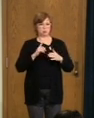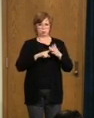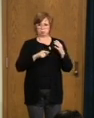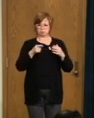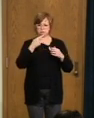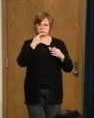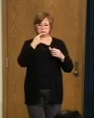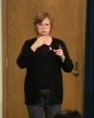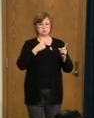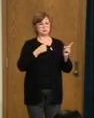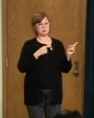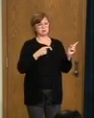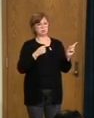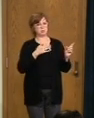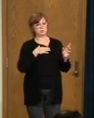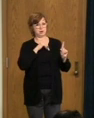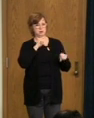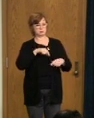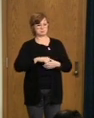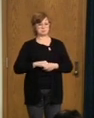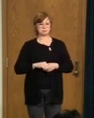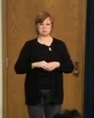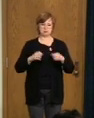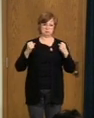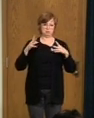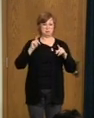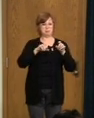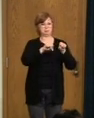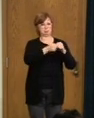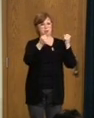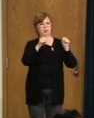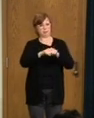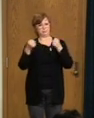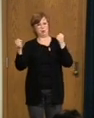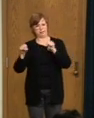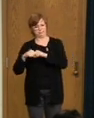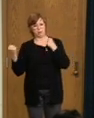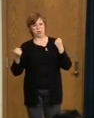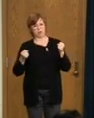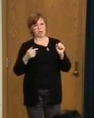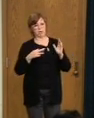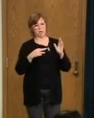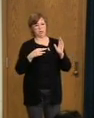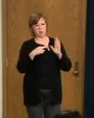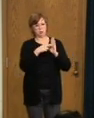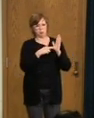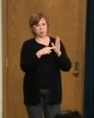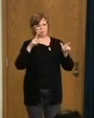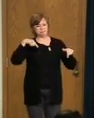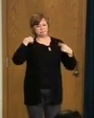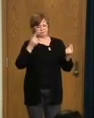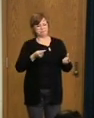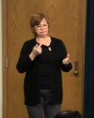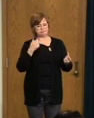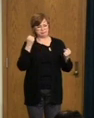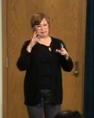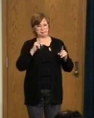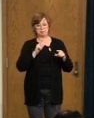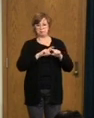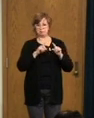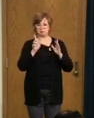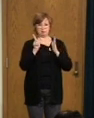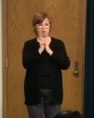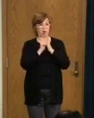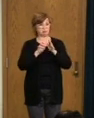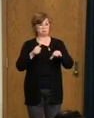breaches of the public health orders that have been in place for some time. The laws have been